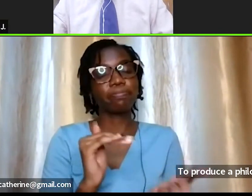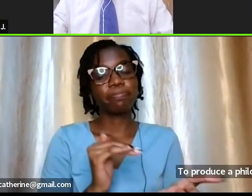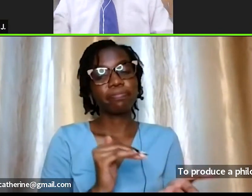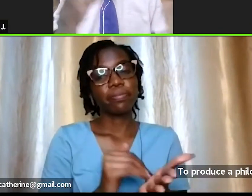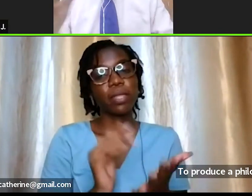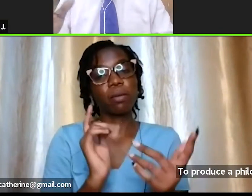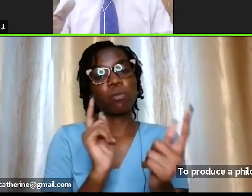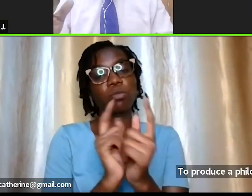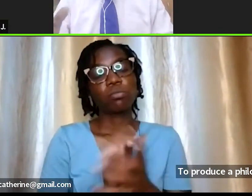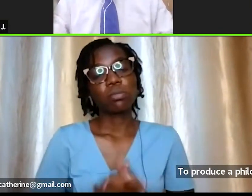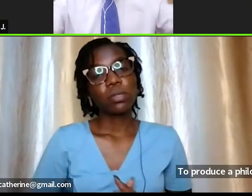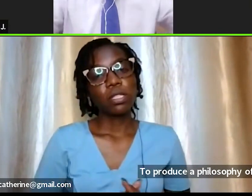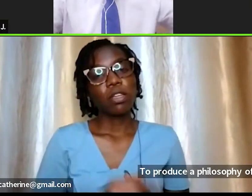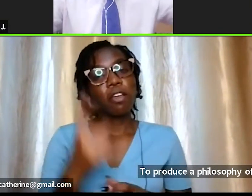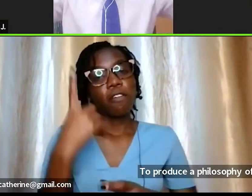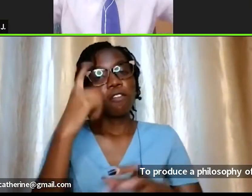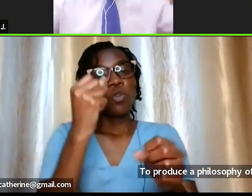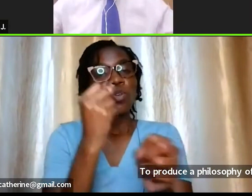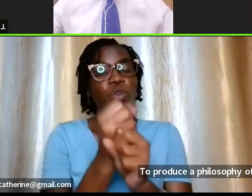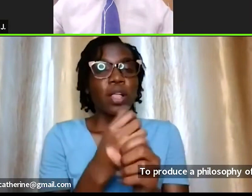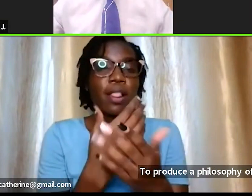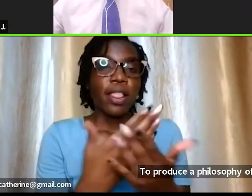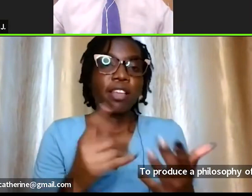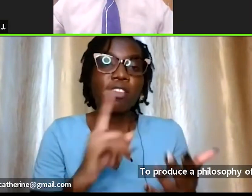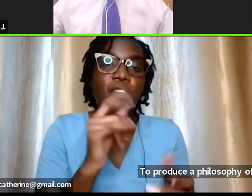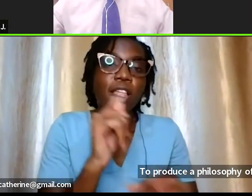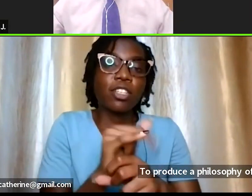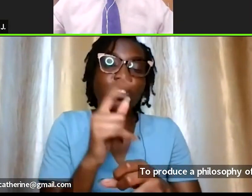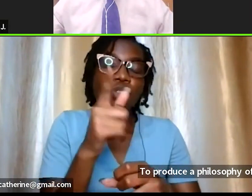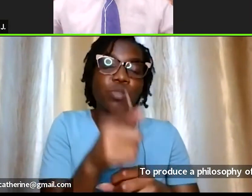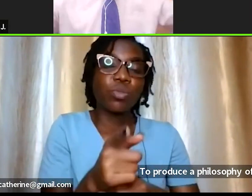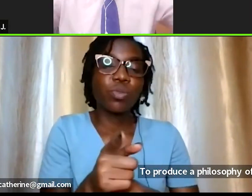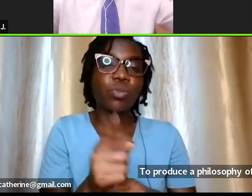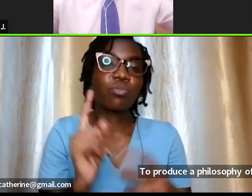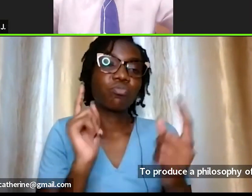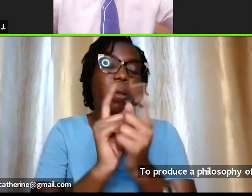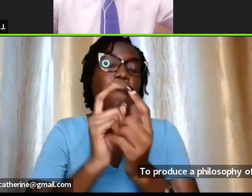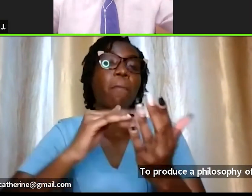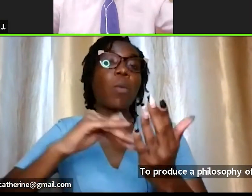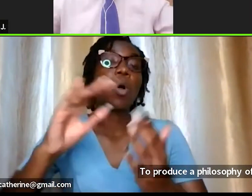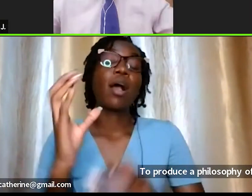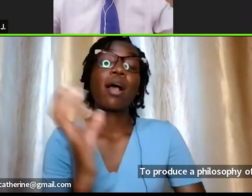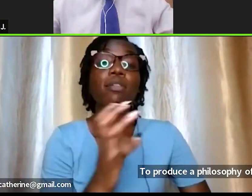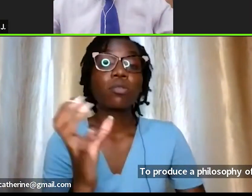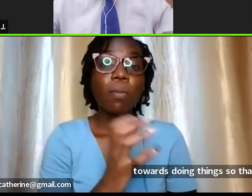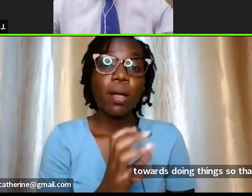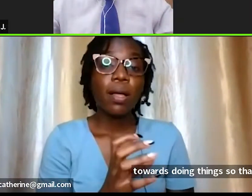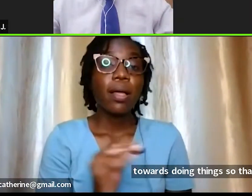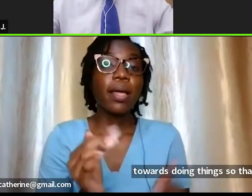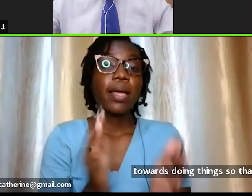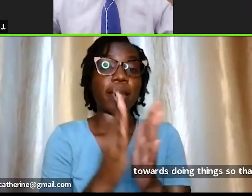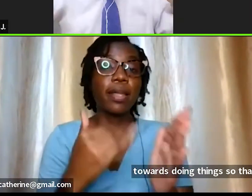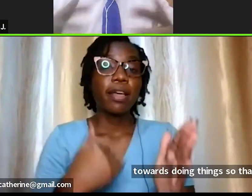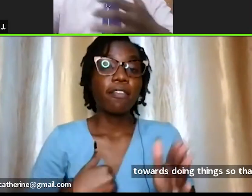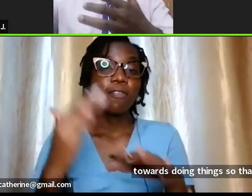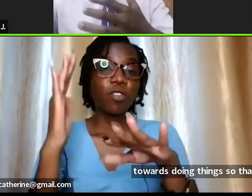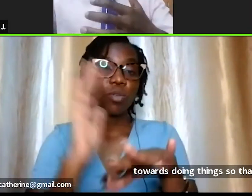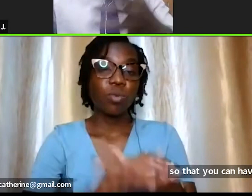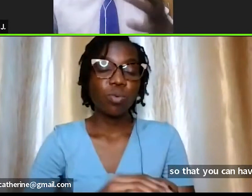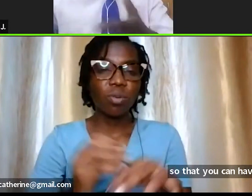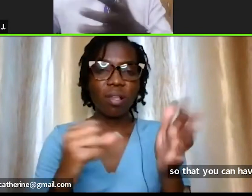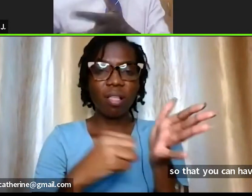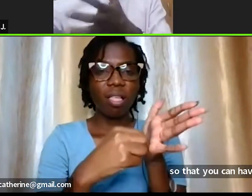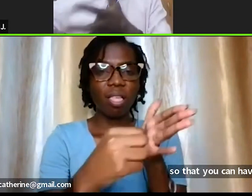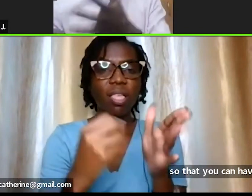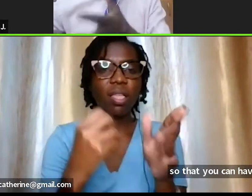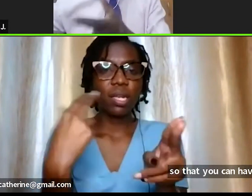approach towards doing things so that you attract more customers, so that you can have a good brand name and you continue.